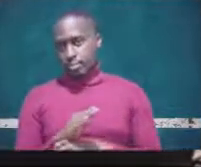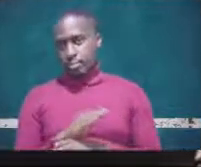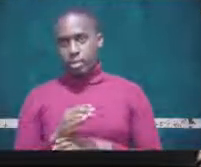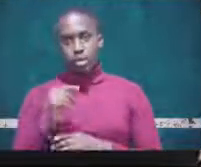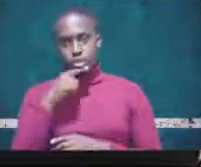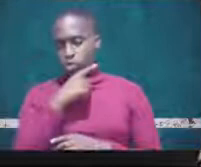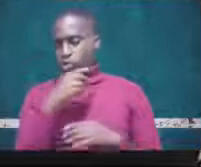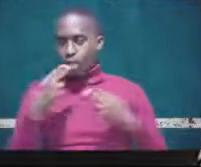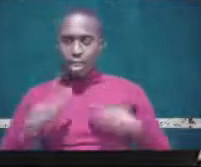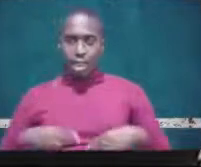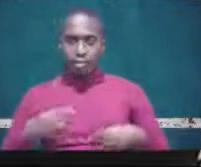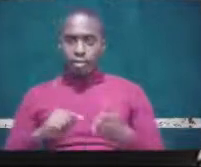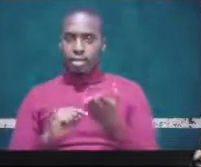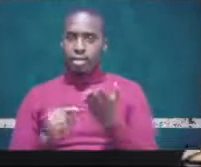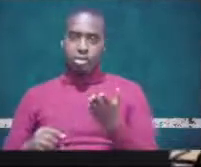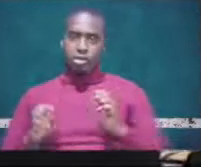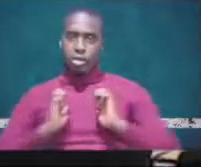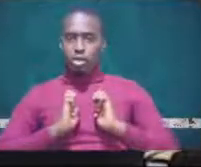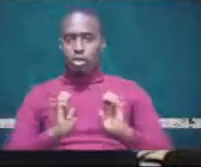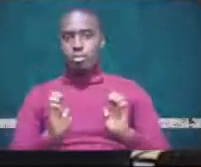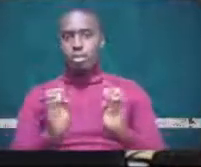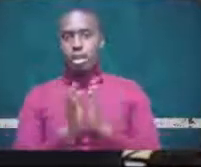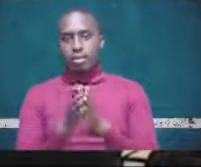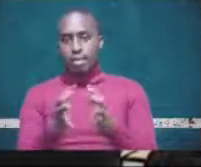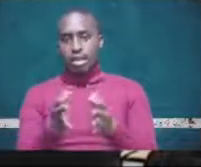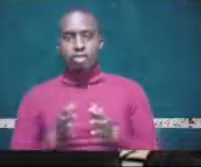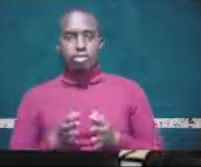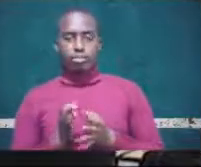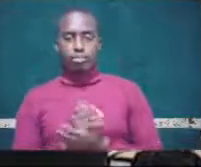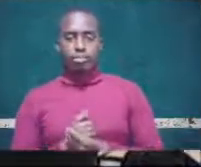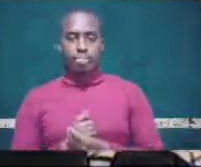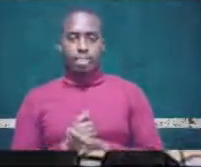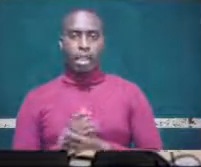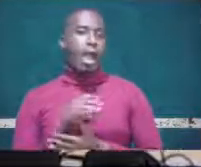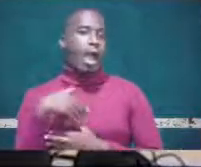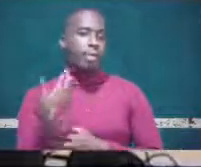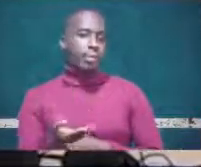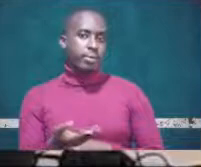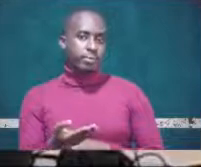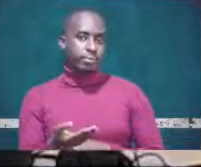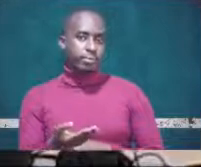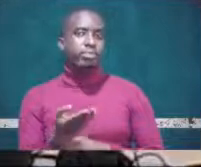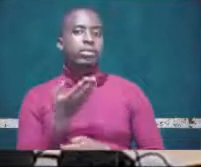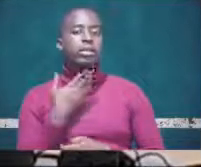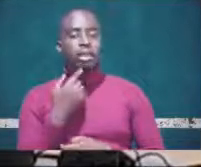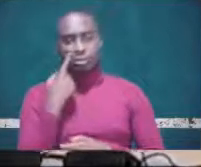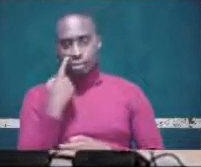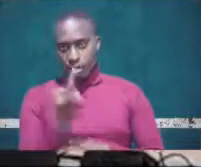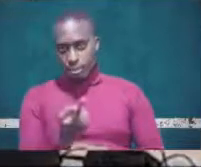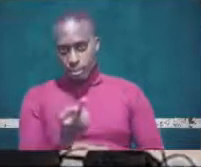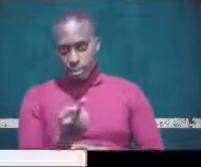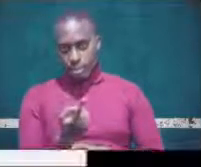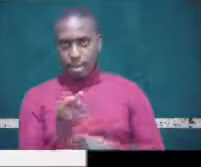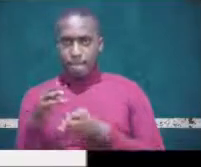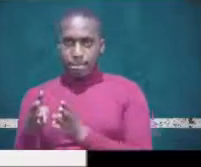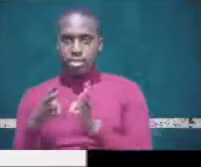health, technological, economic, financial. Then I want us to look at